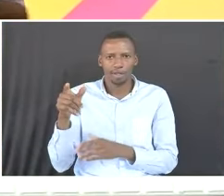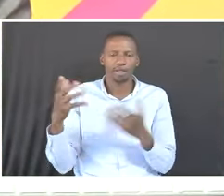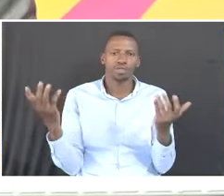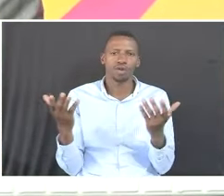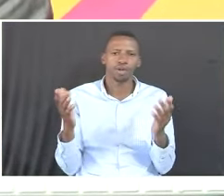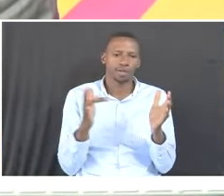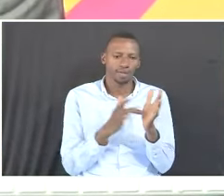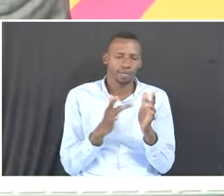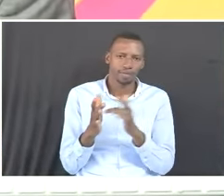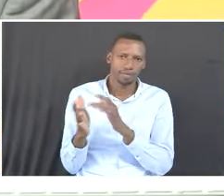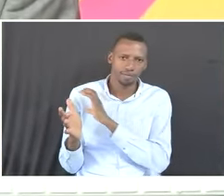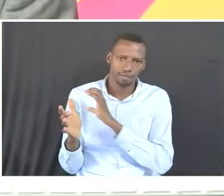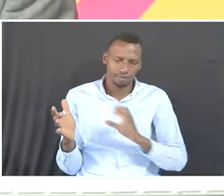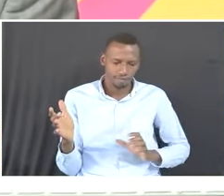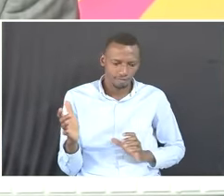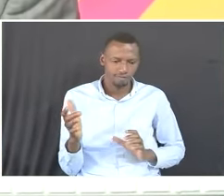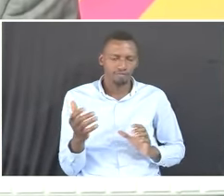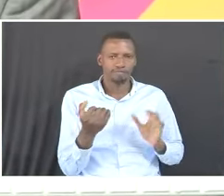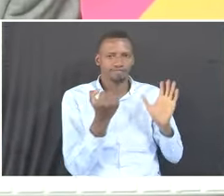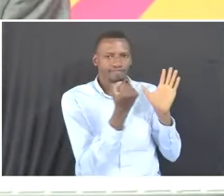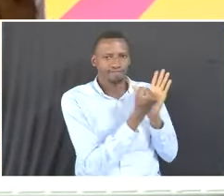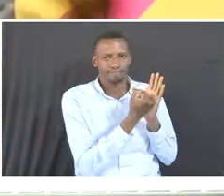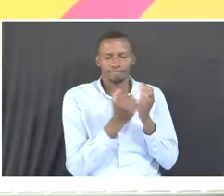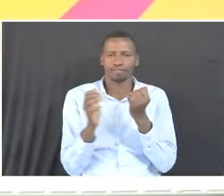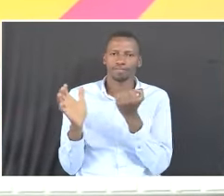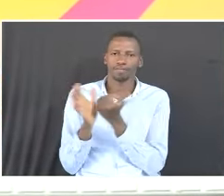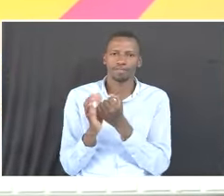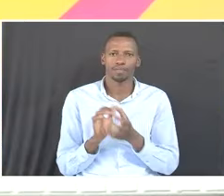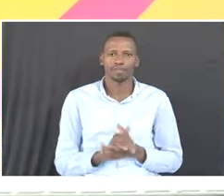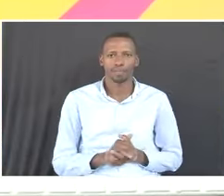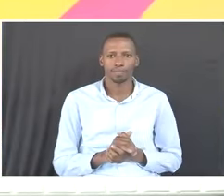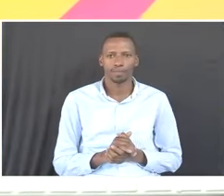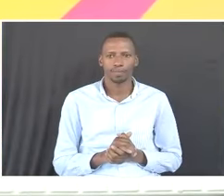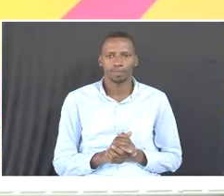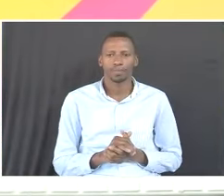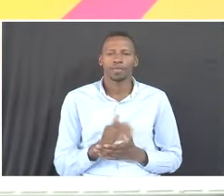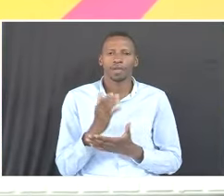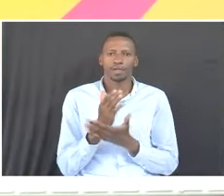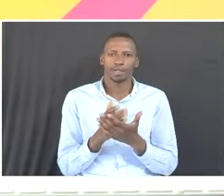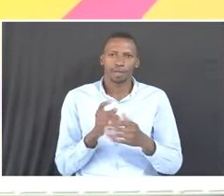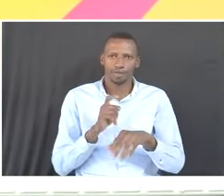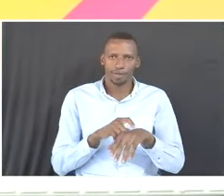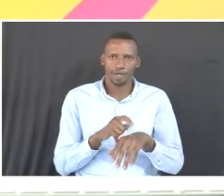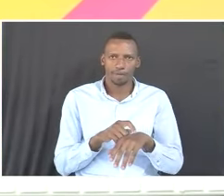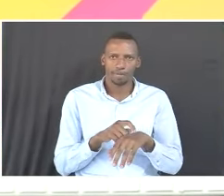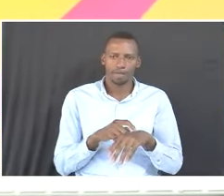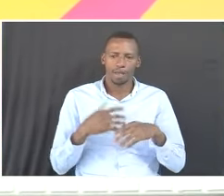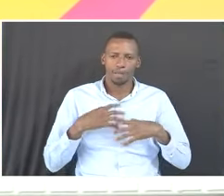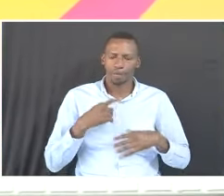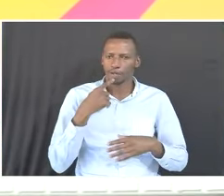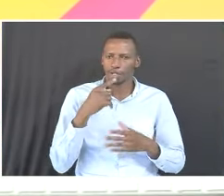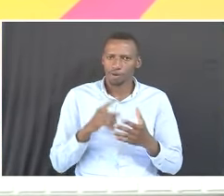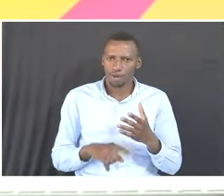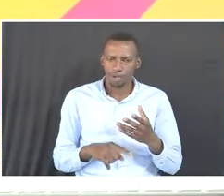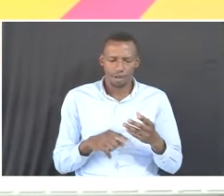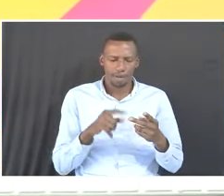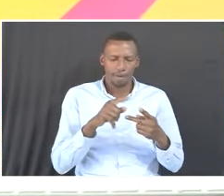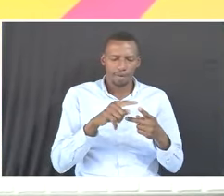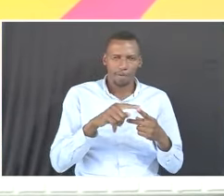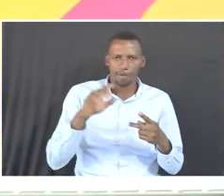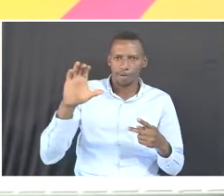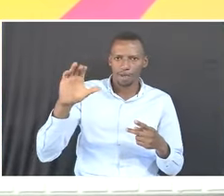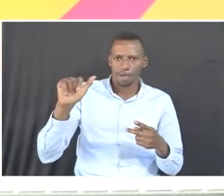Christ was crucified. Sometimes it is claimed that Mount Moriah and Mount Calvary